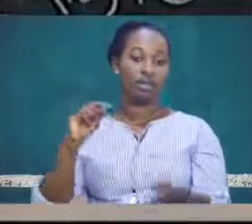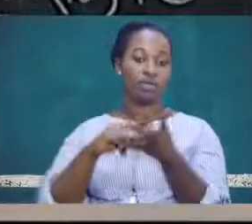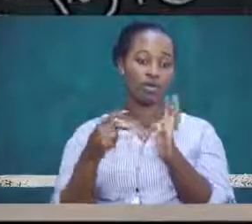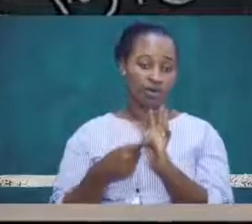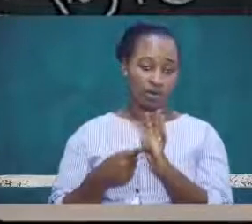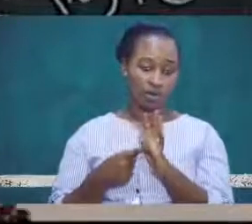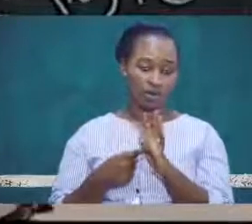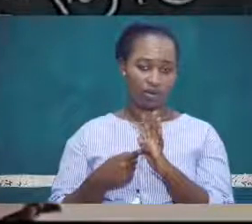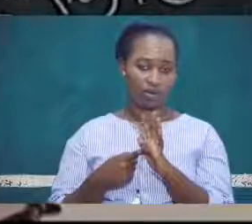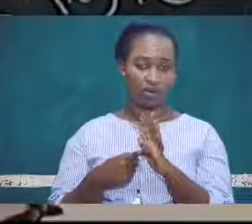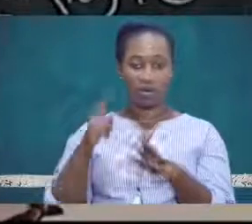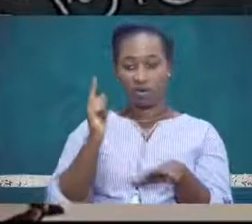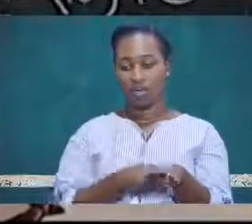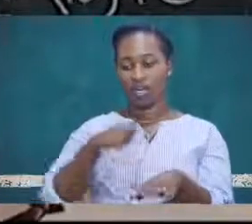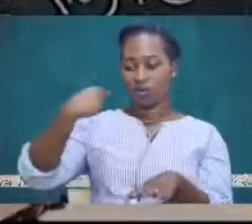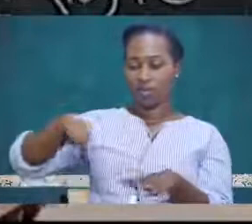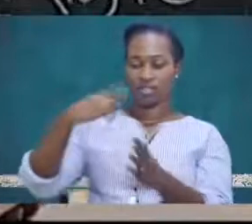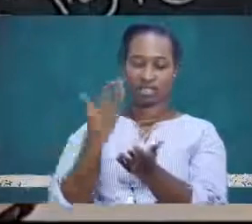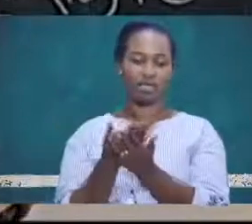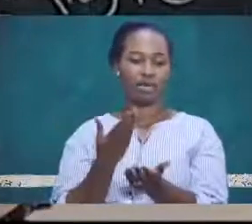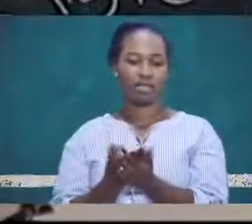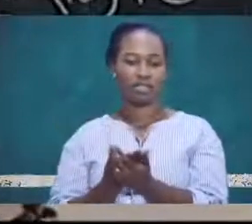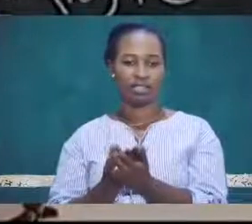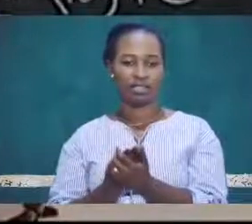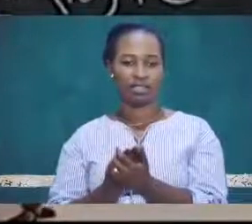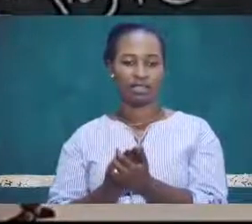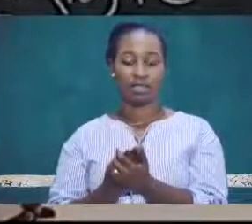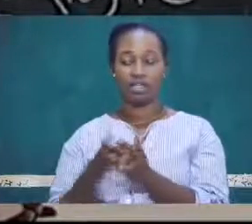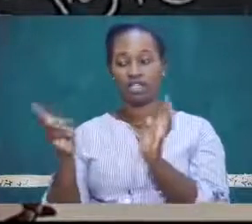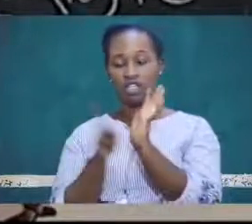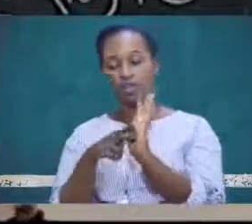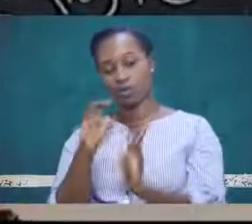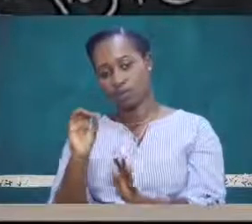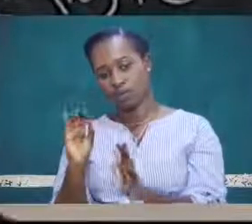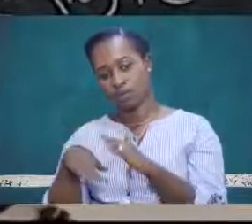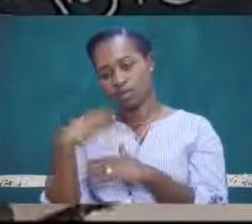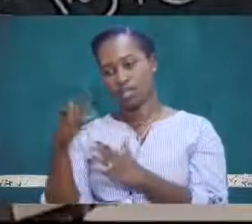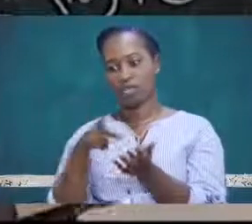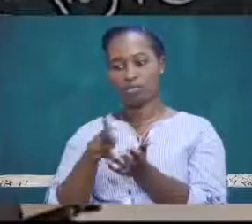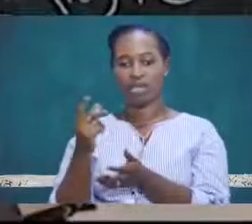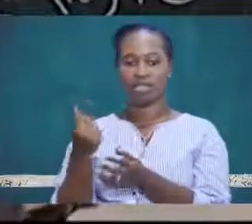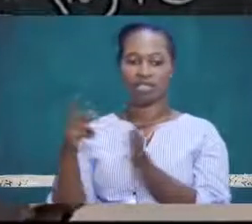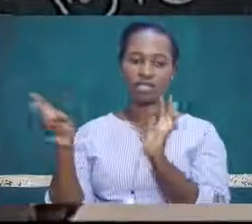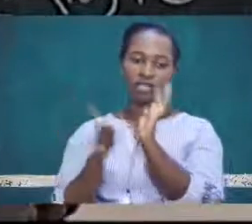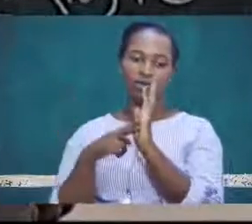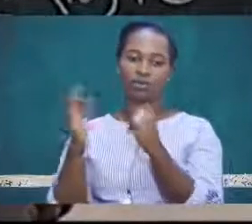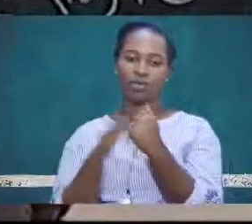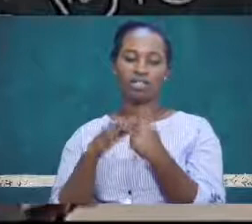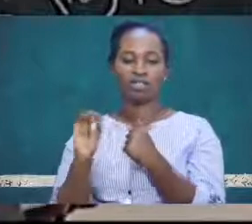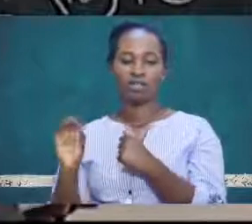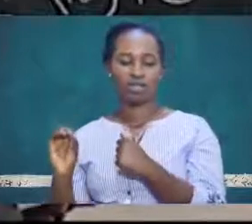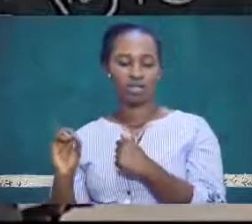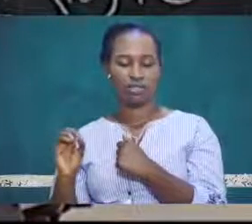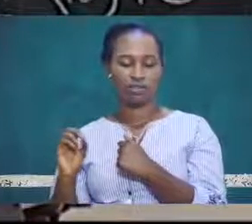here, when quantity demanded is 0, then the price will be 800. Will